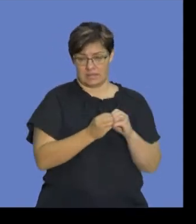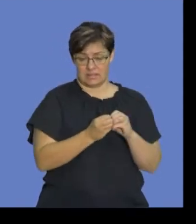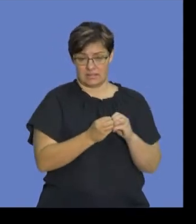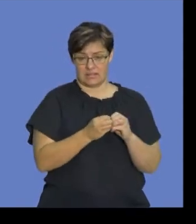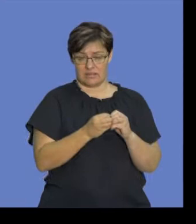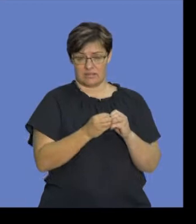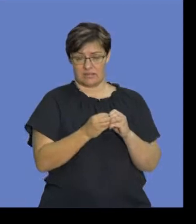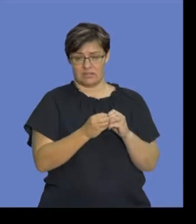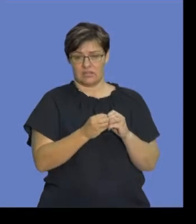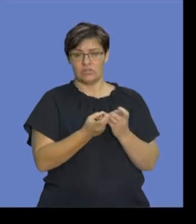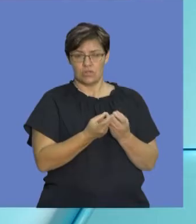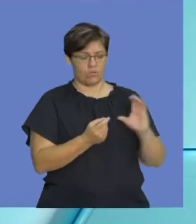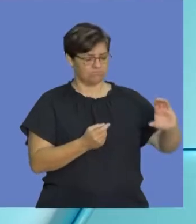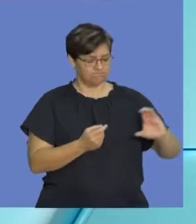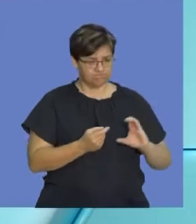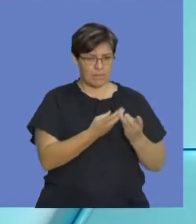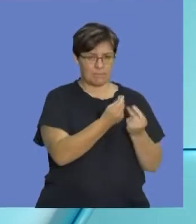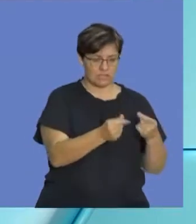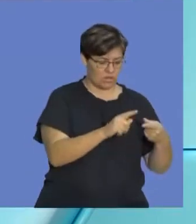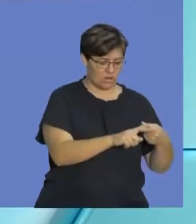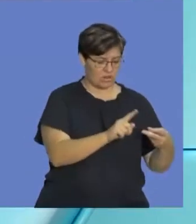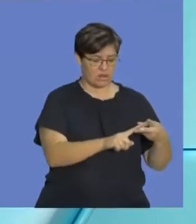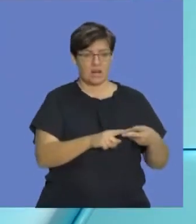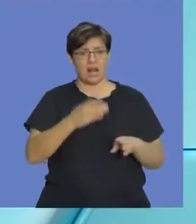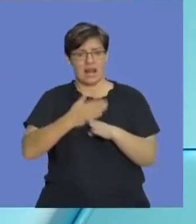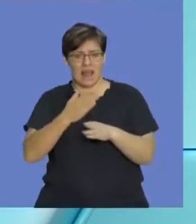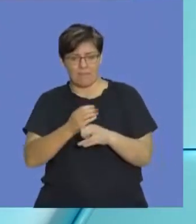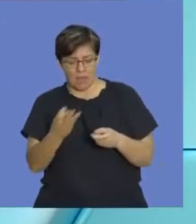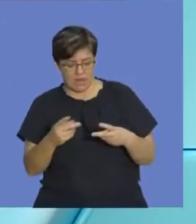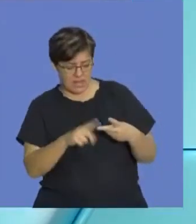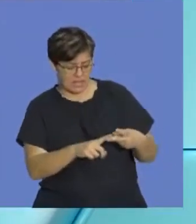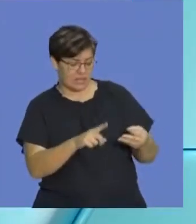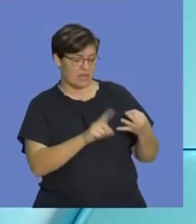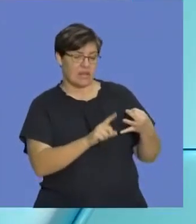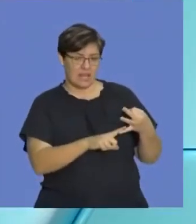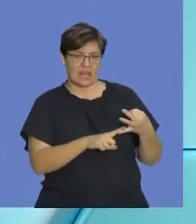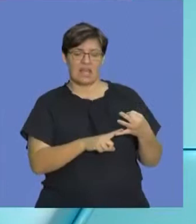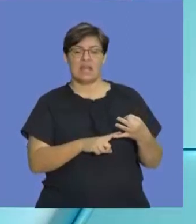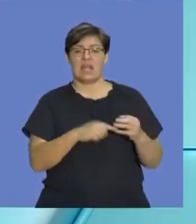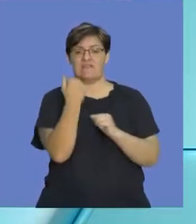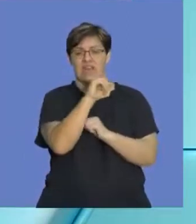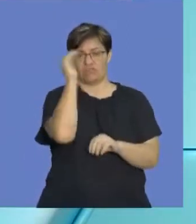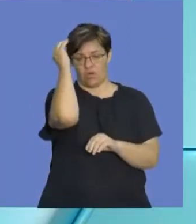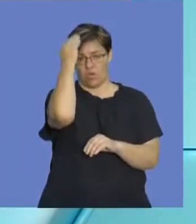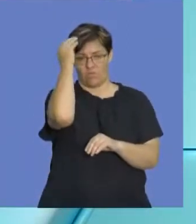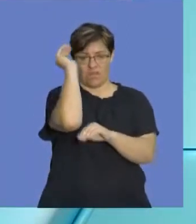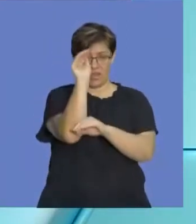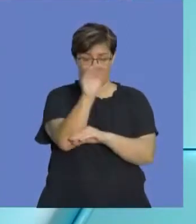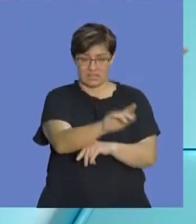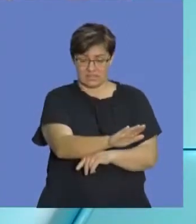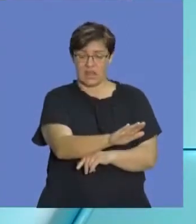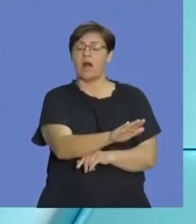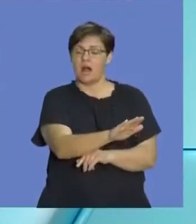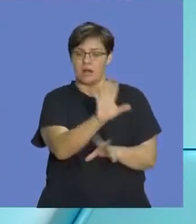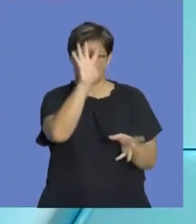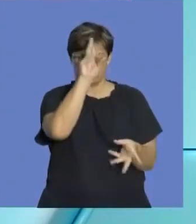product. So you've used so much of material, you've used so much of labor, and your factory overheads component